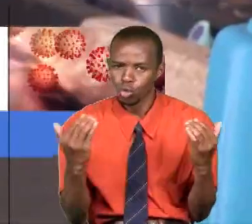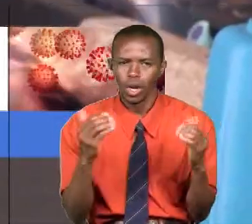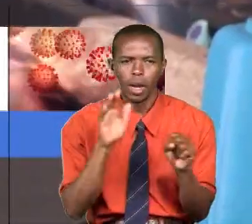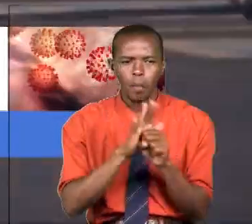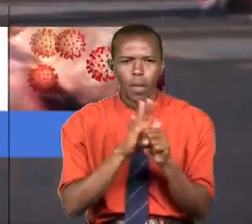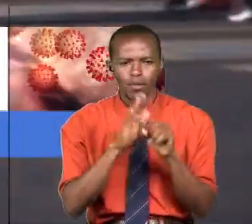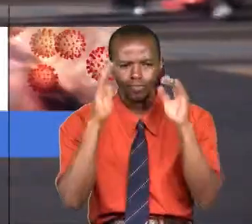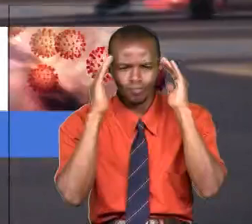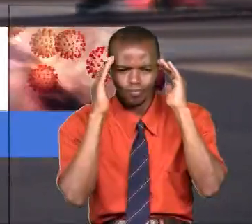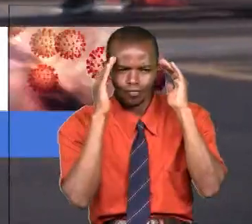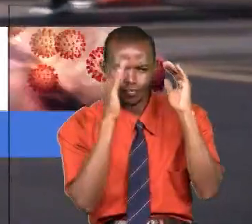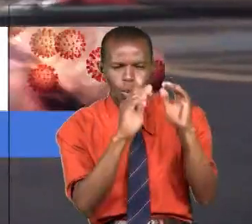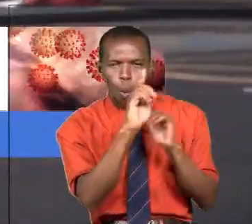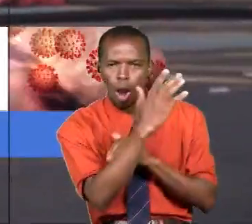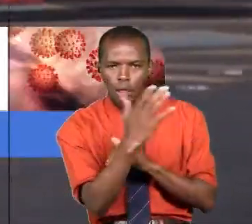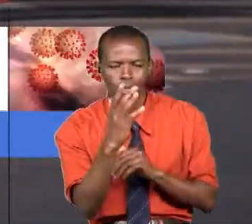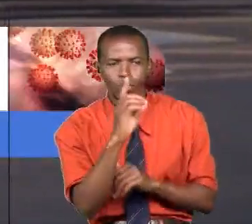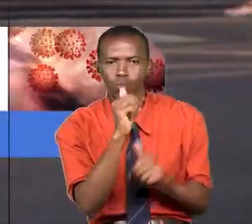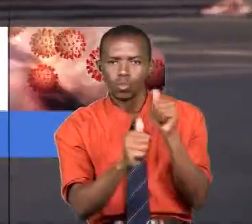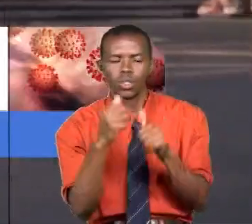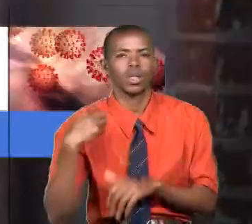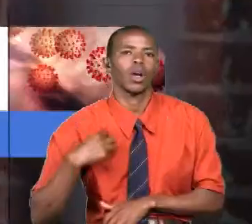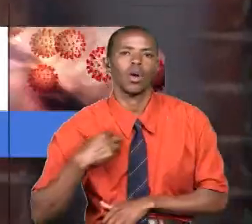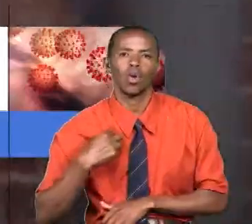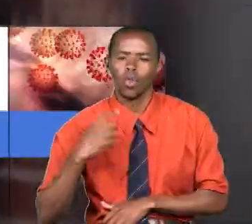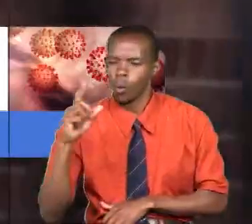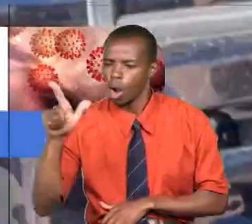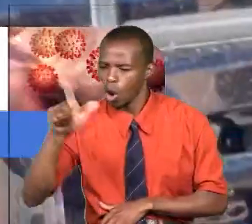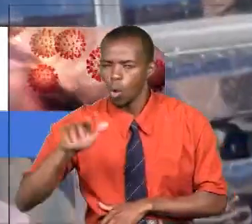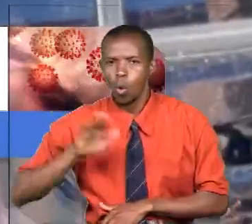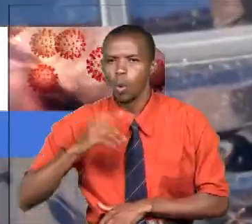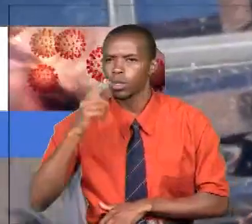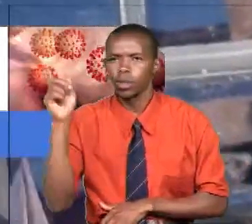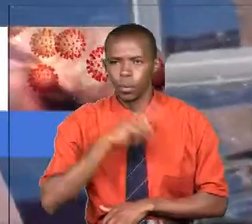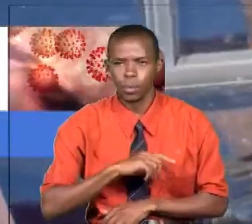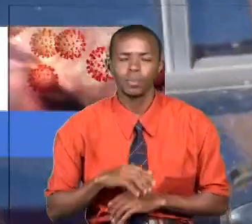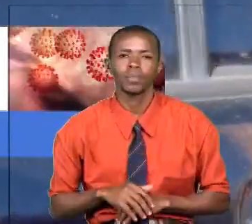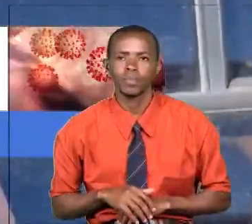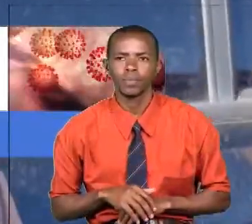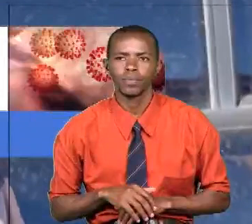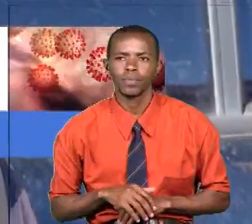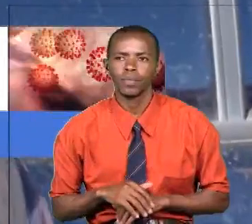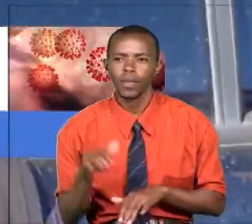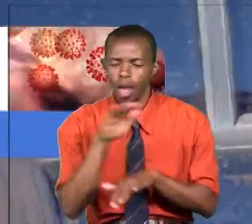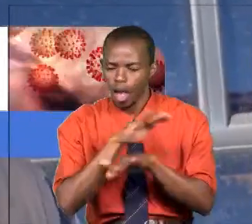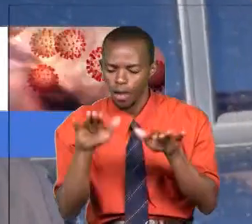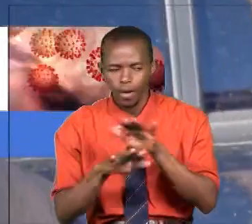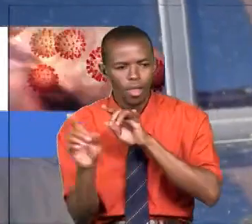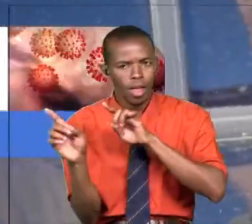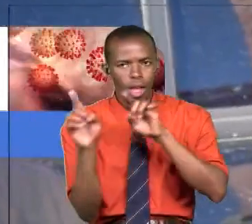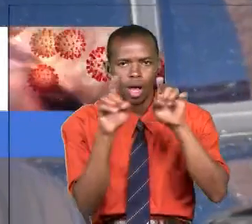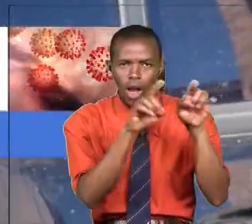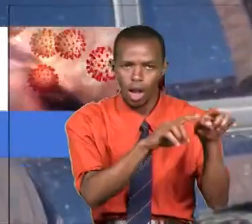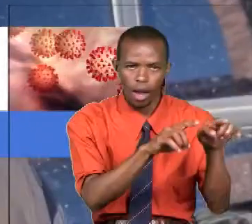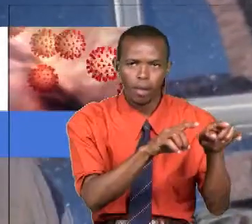focused on one particular item of clothing, according to one local woman. Losing everything they have and coming brand new to a country they don't